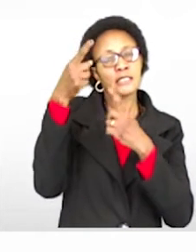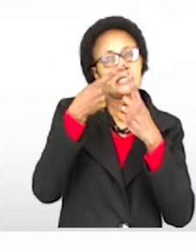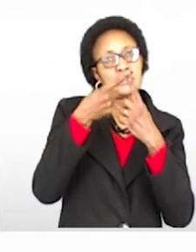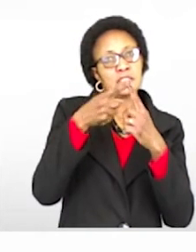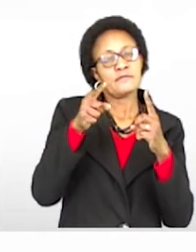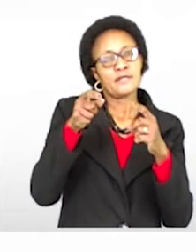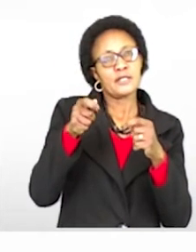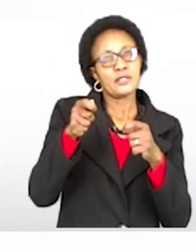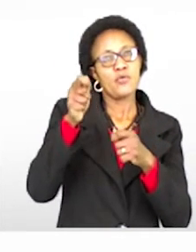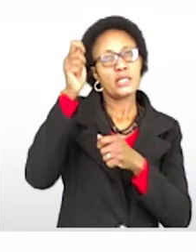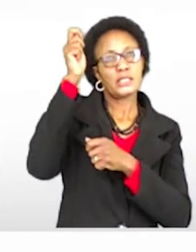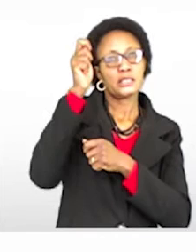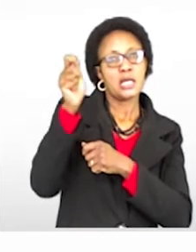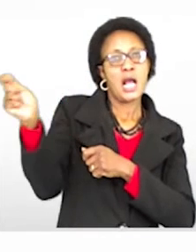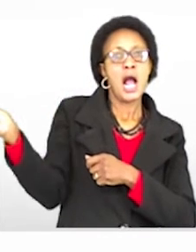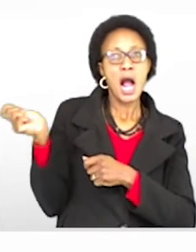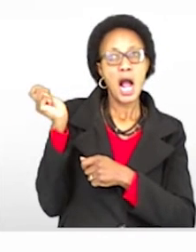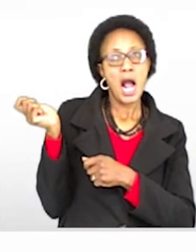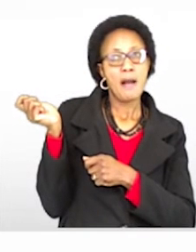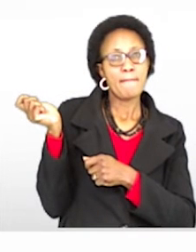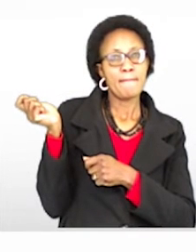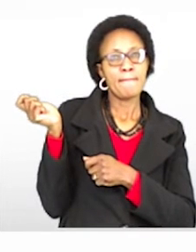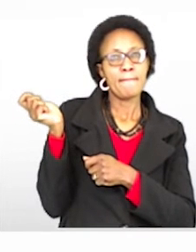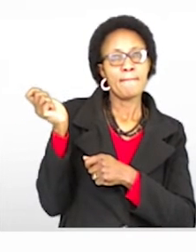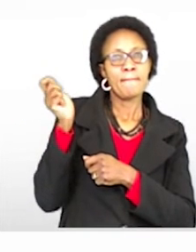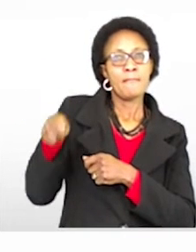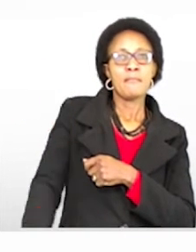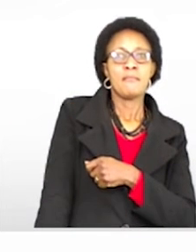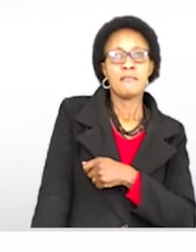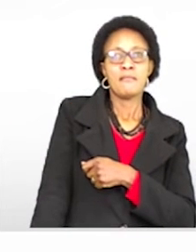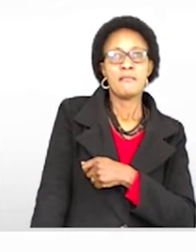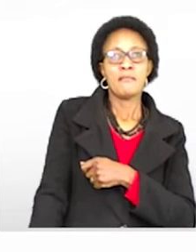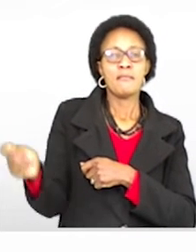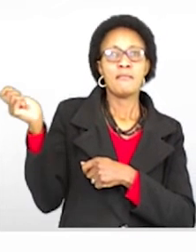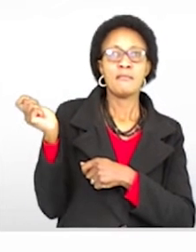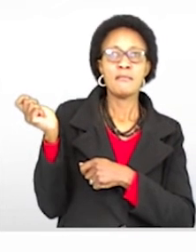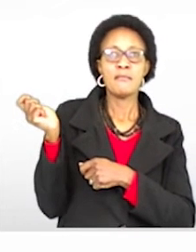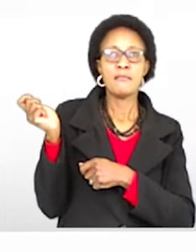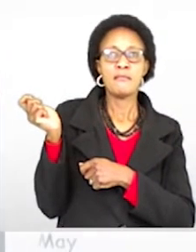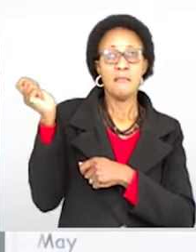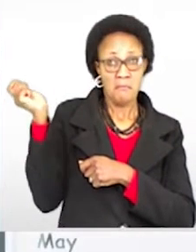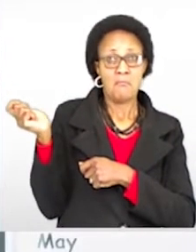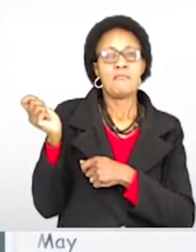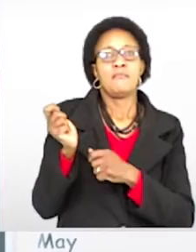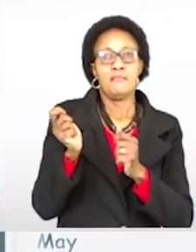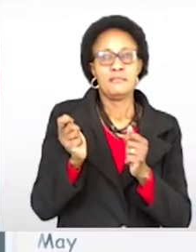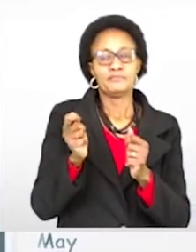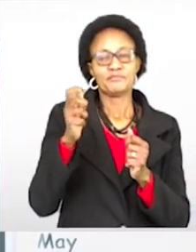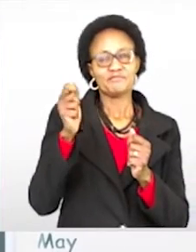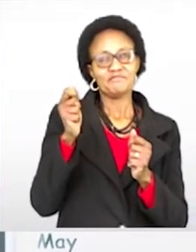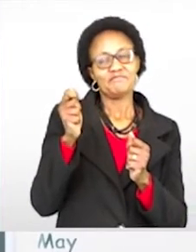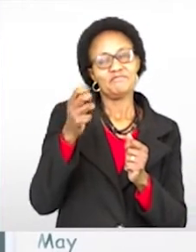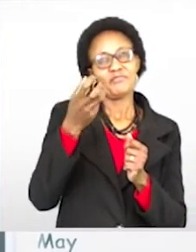or the man with the flag that matches the picture on the other side. I have my flag here and